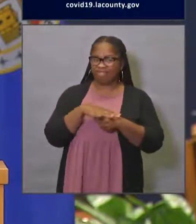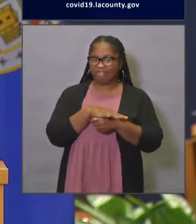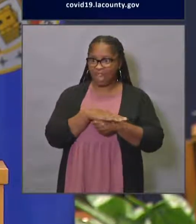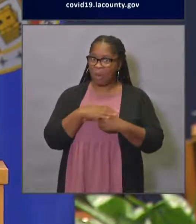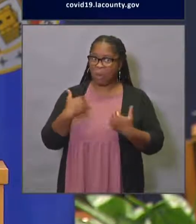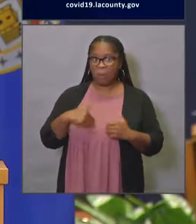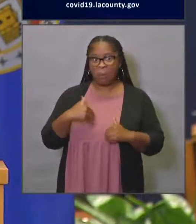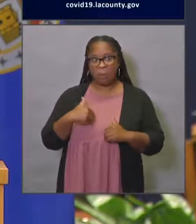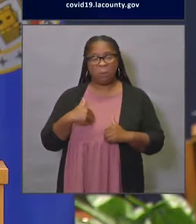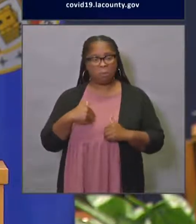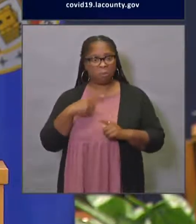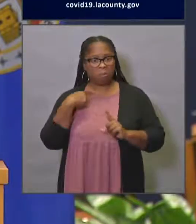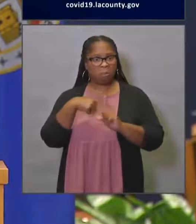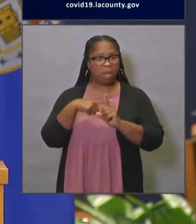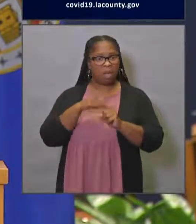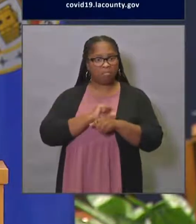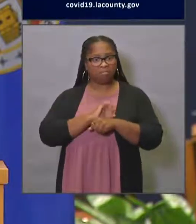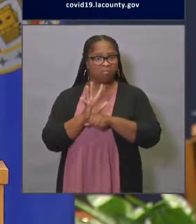lowest in the county,